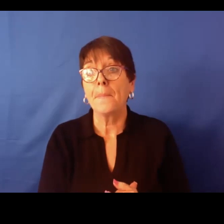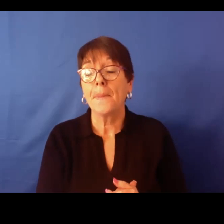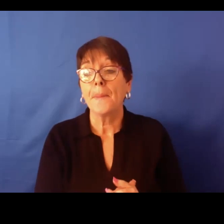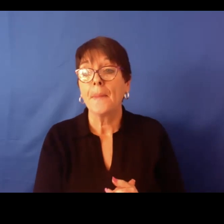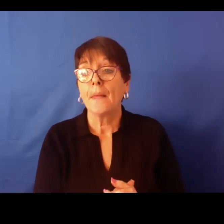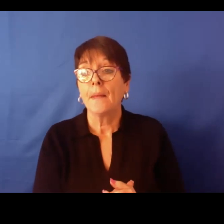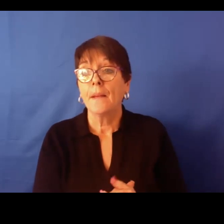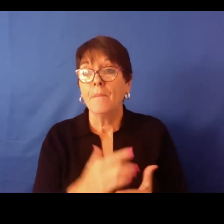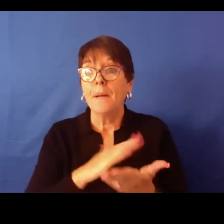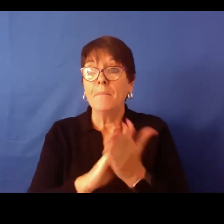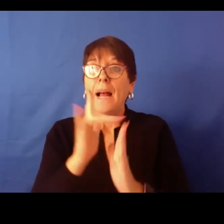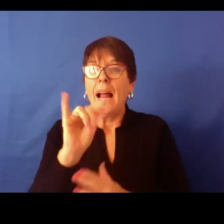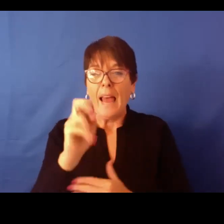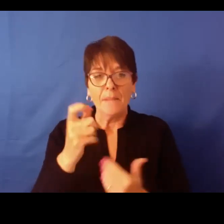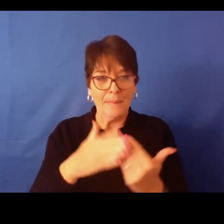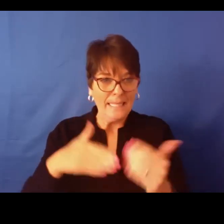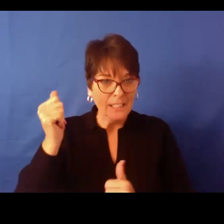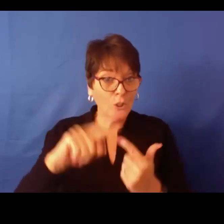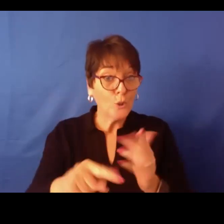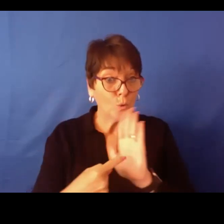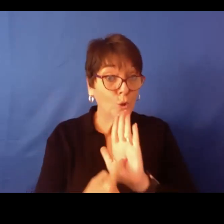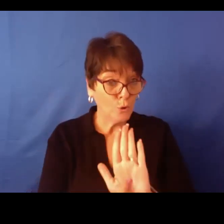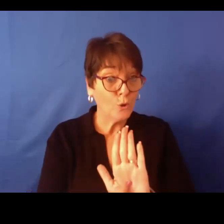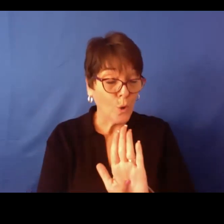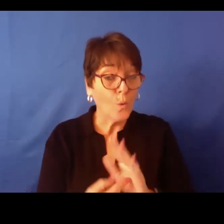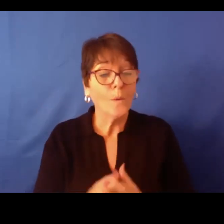go live so it's a little easier to demonstrate.